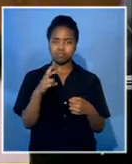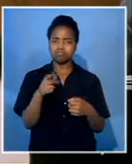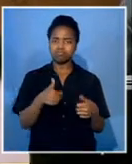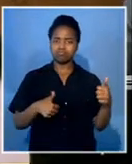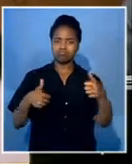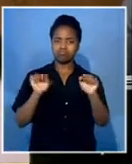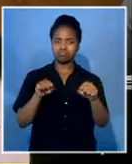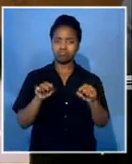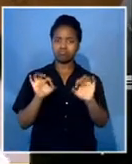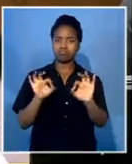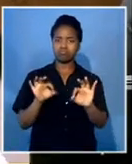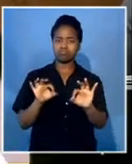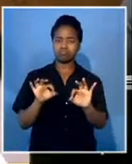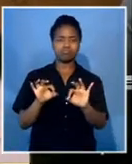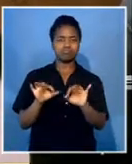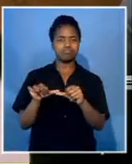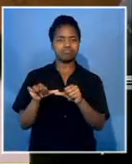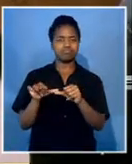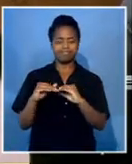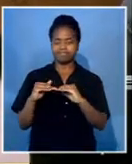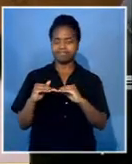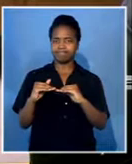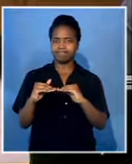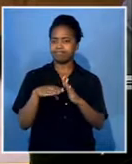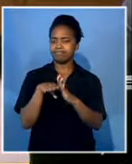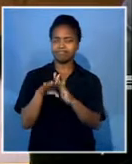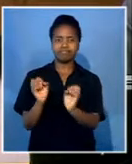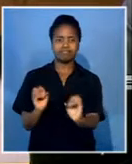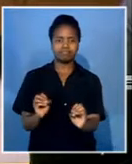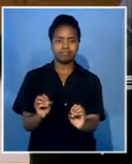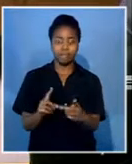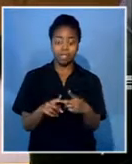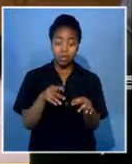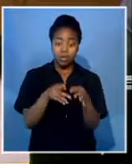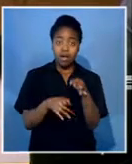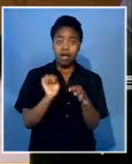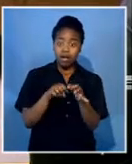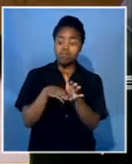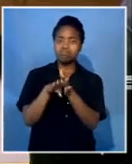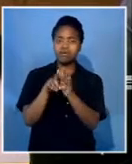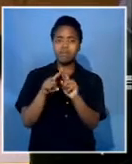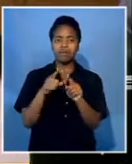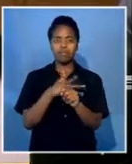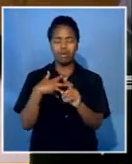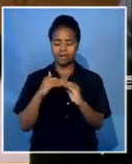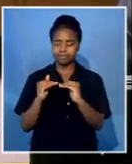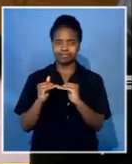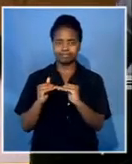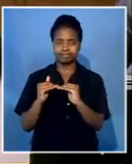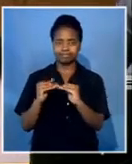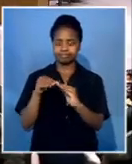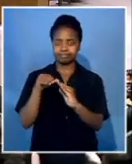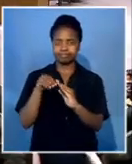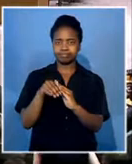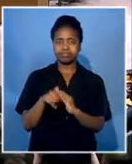missions have remained relatively stagnant. While there has been some progress in political and peace-building missions, there has been a decrease